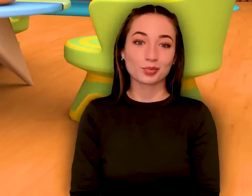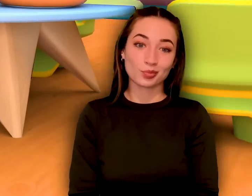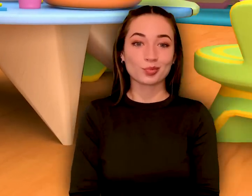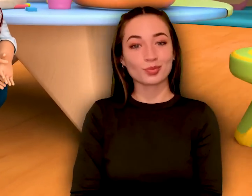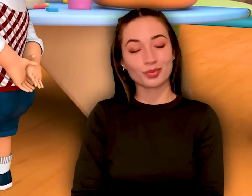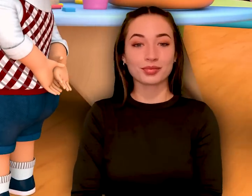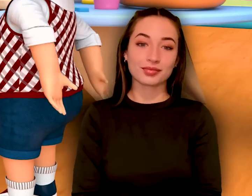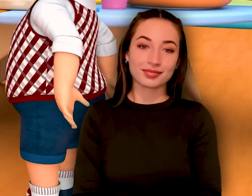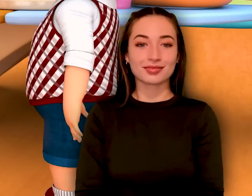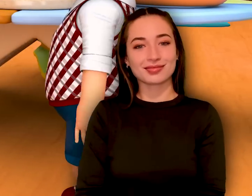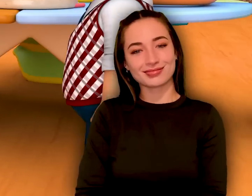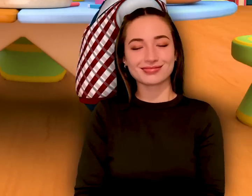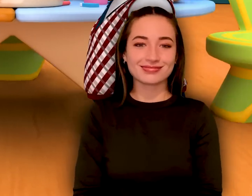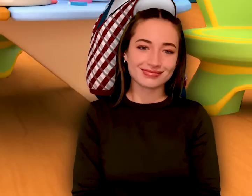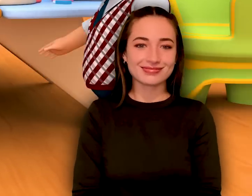me